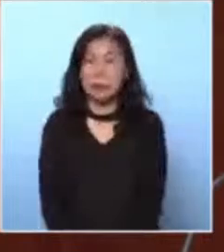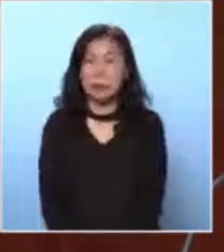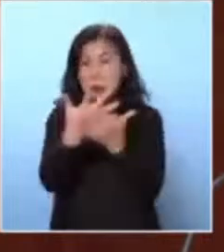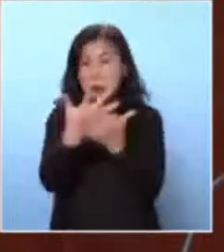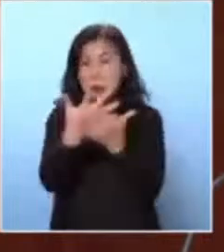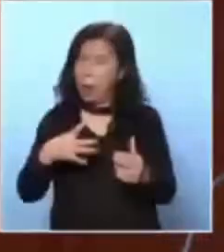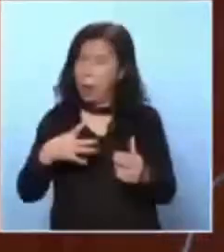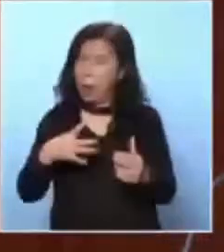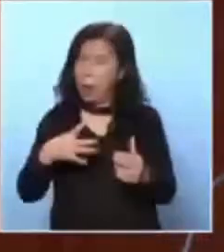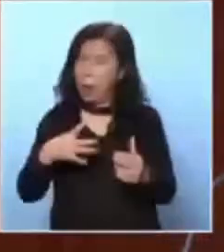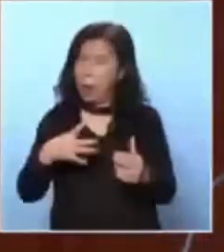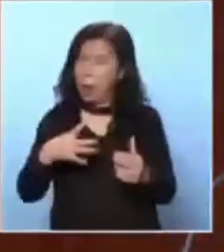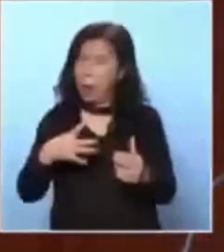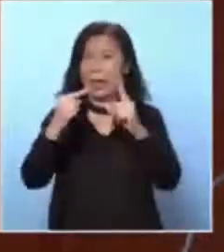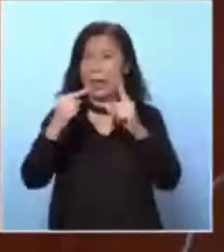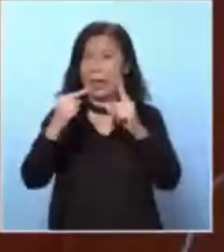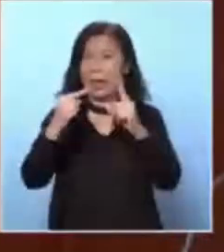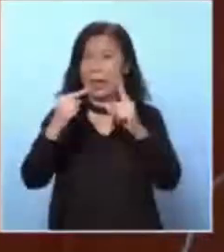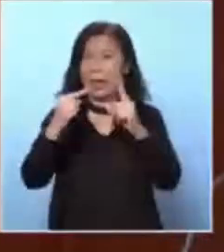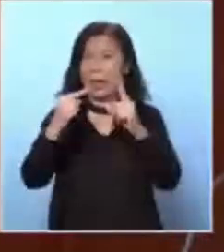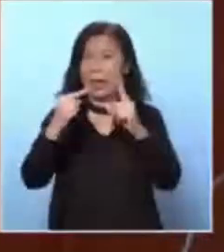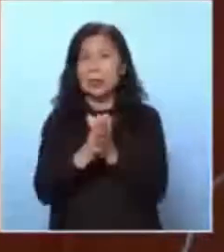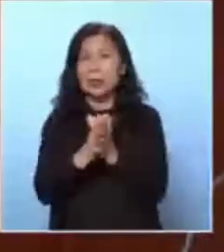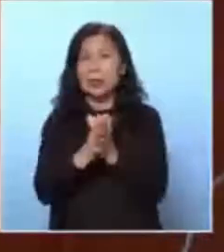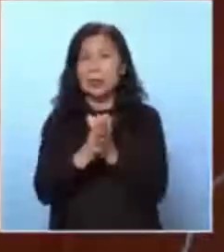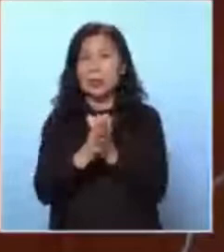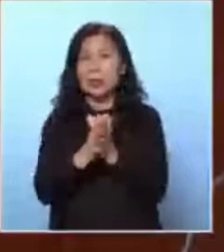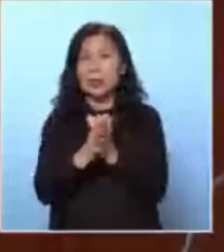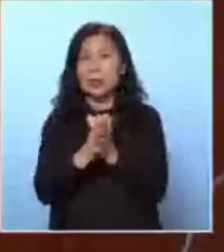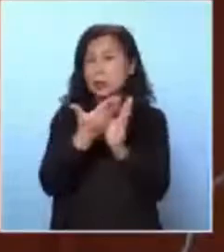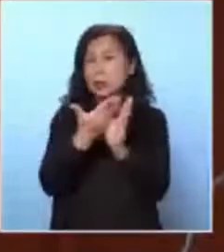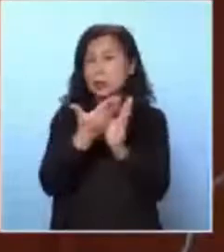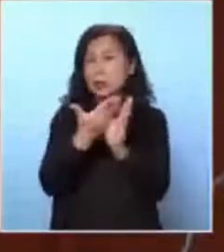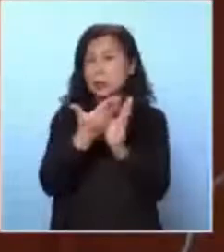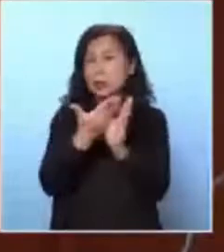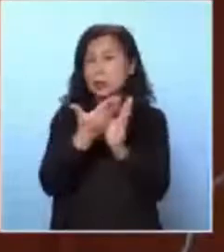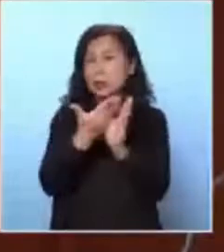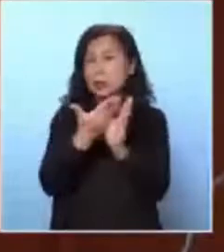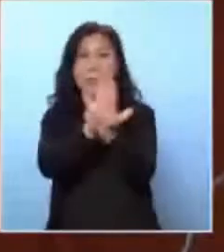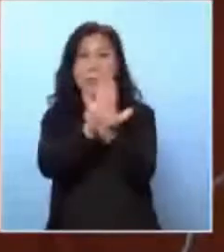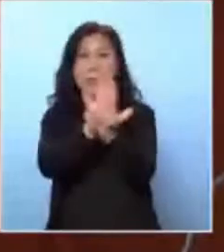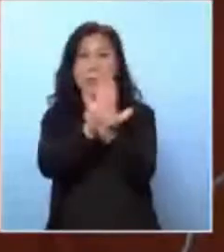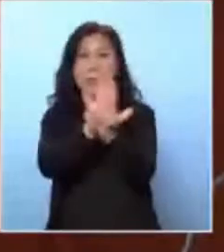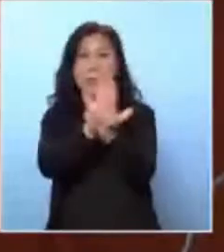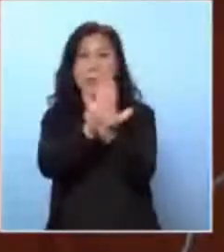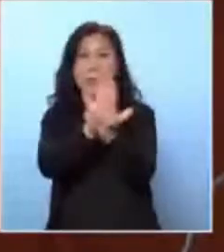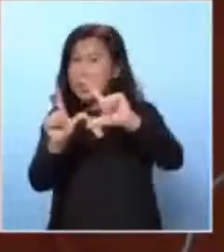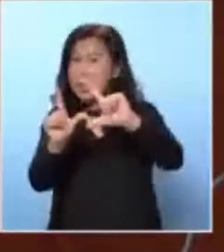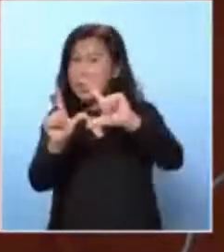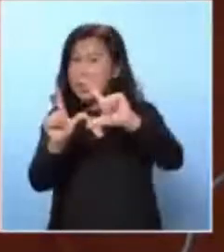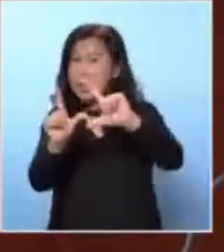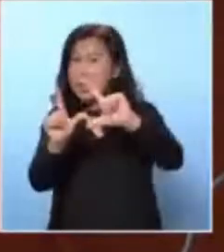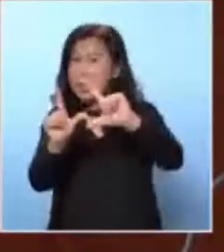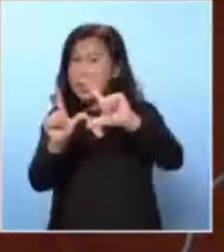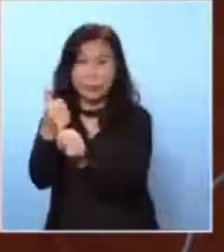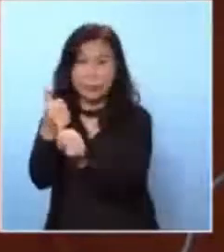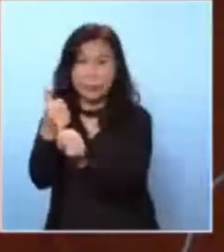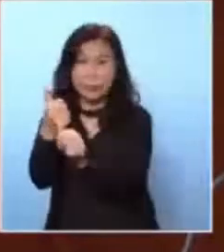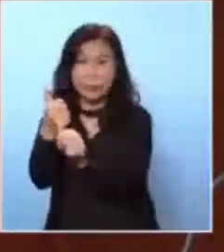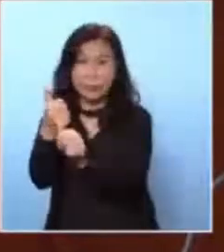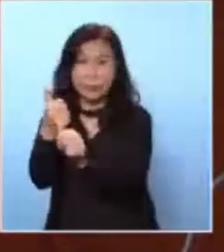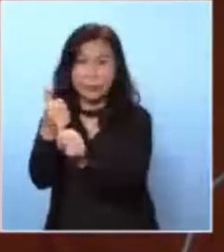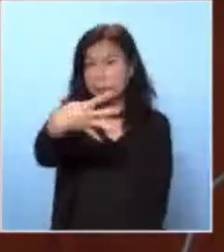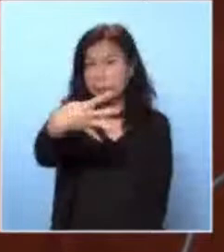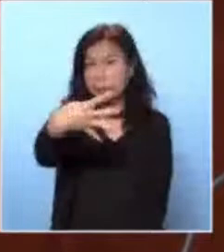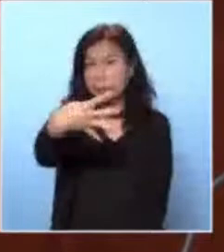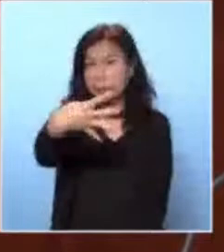Things sensors, AI, and mobile devices. These will help daily estate management. And 4. optimize the